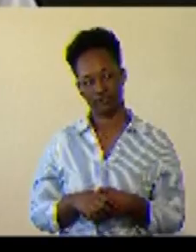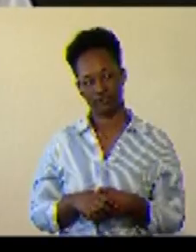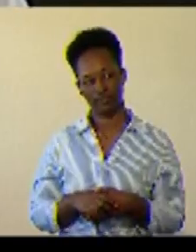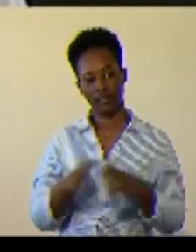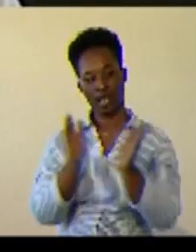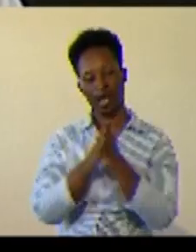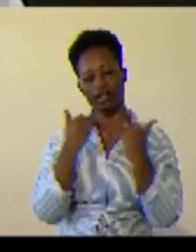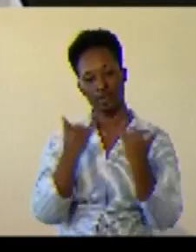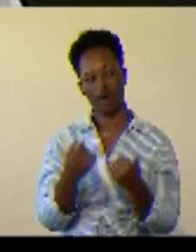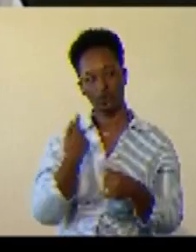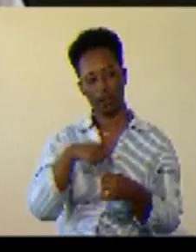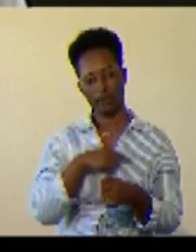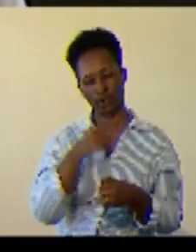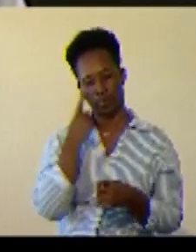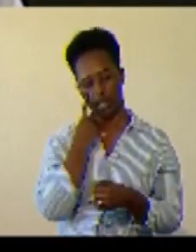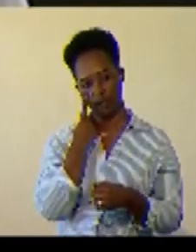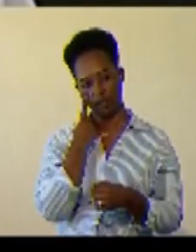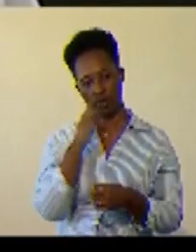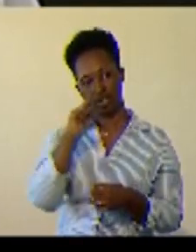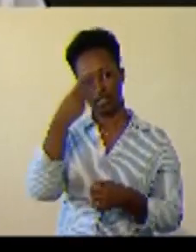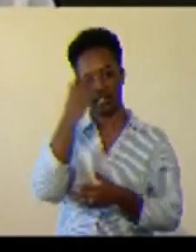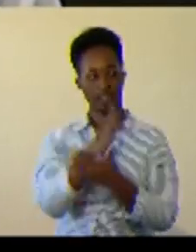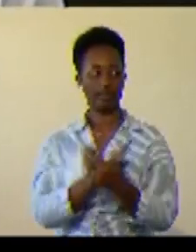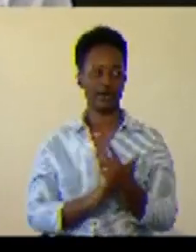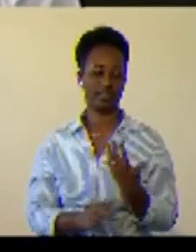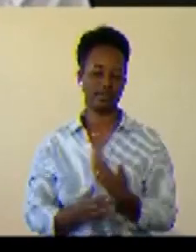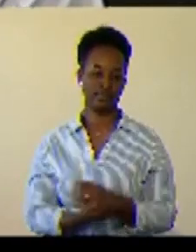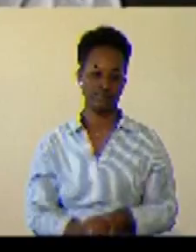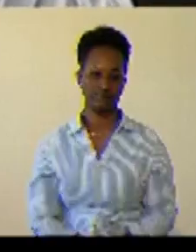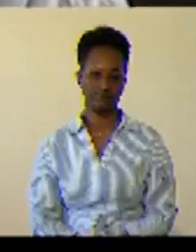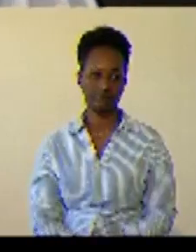And now let us go to the second part.